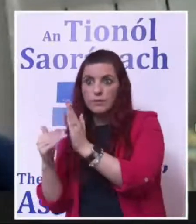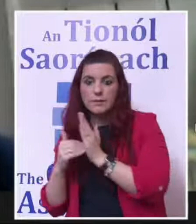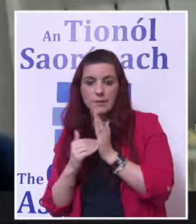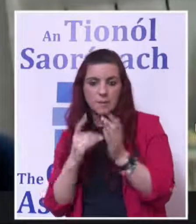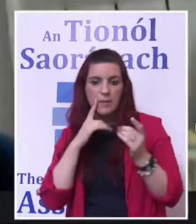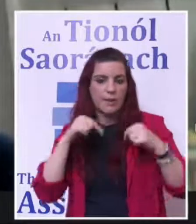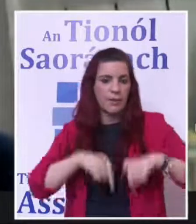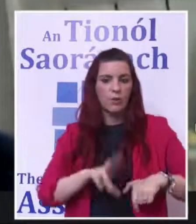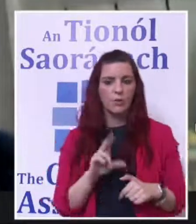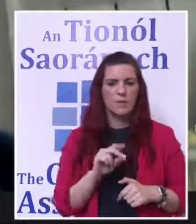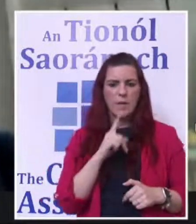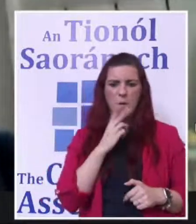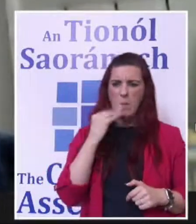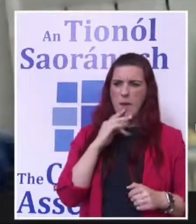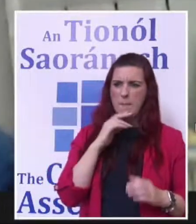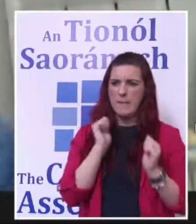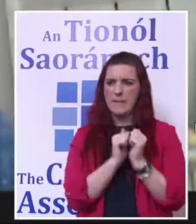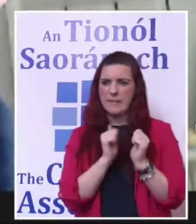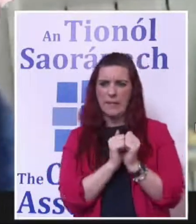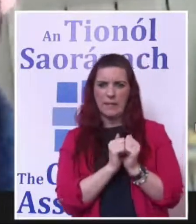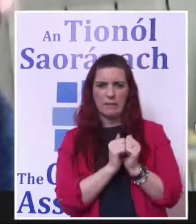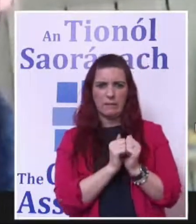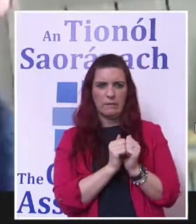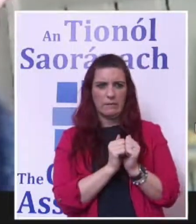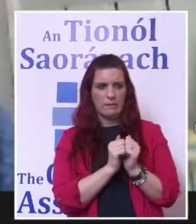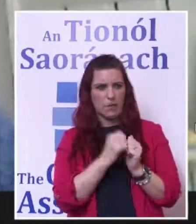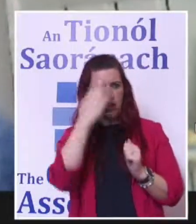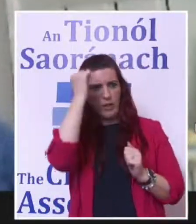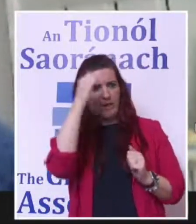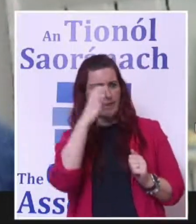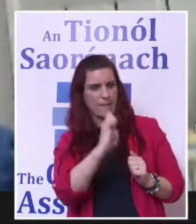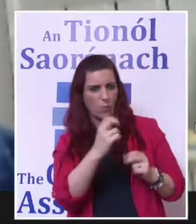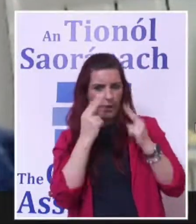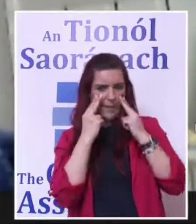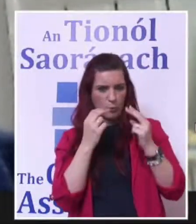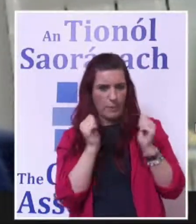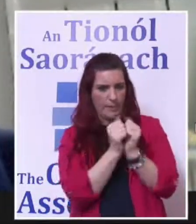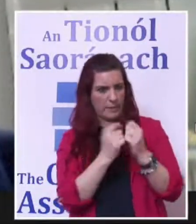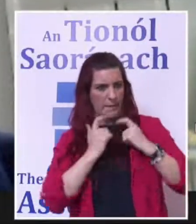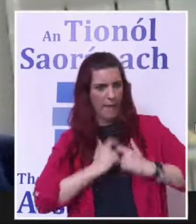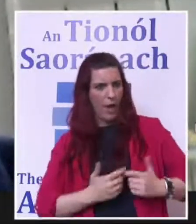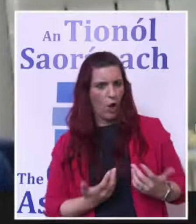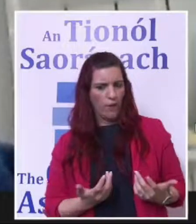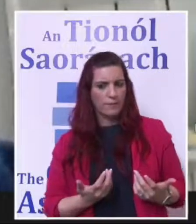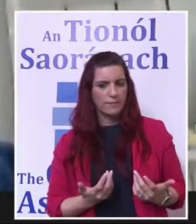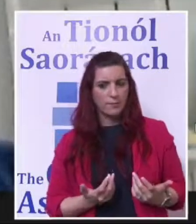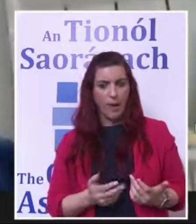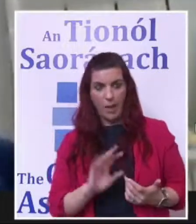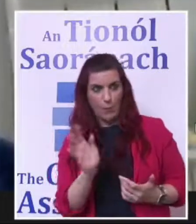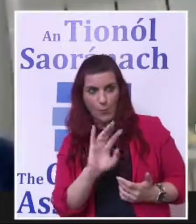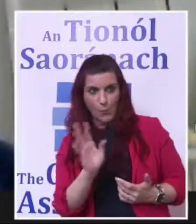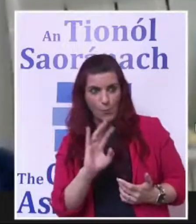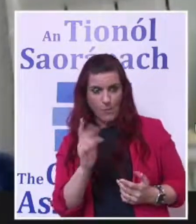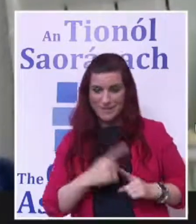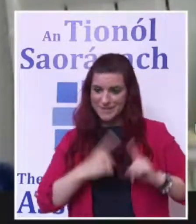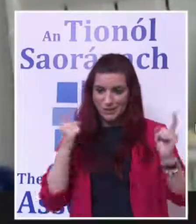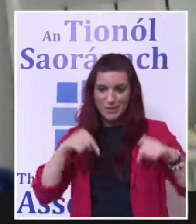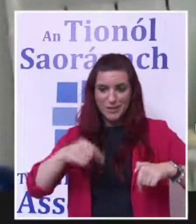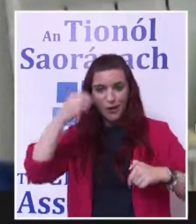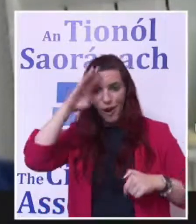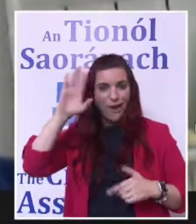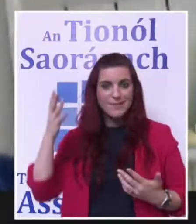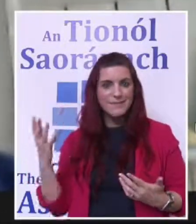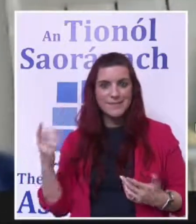why are we meeting a mere official? We need to be meeting the senior political leader here. And no, it doesn't work like that in Ireland. So